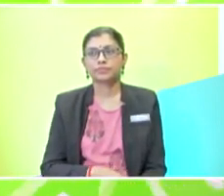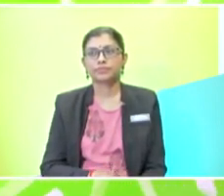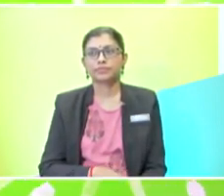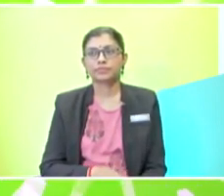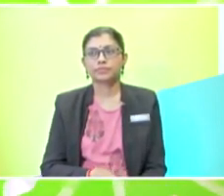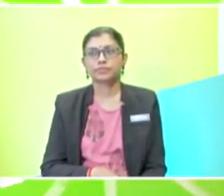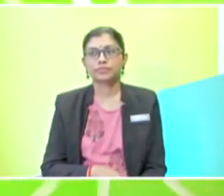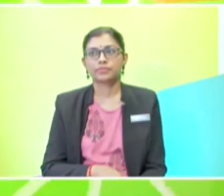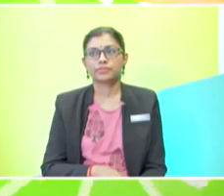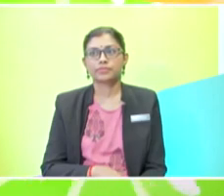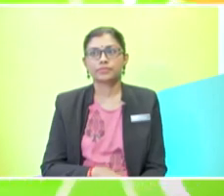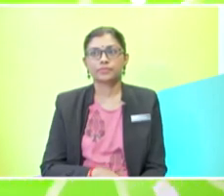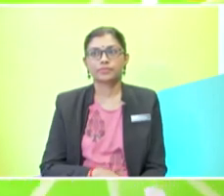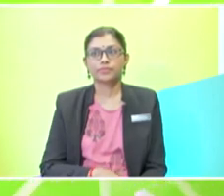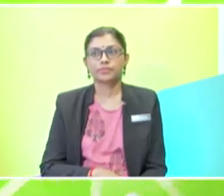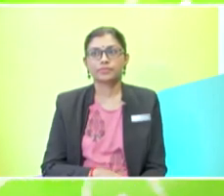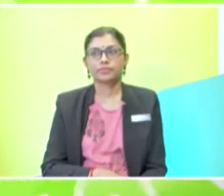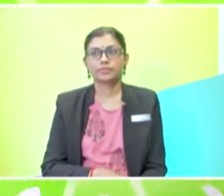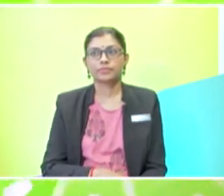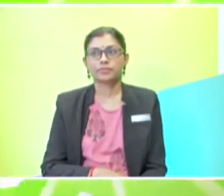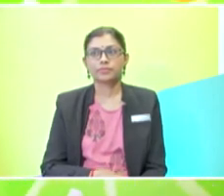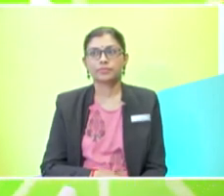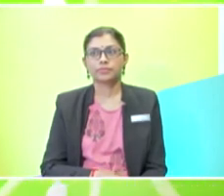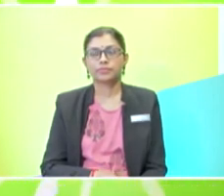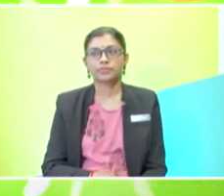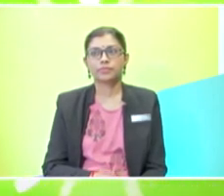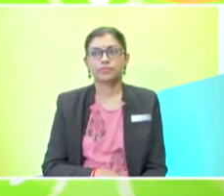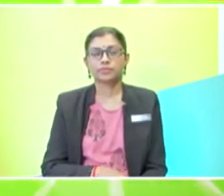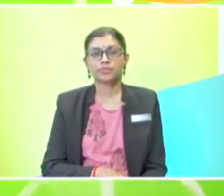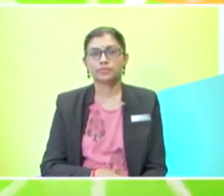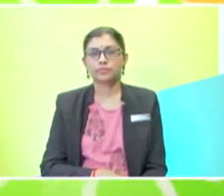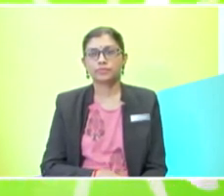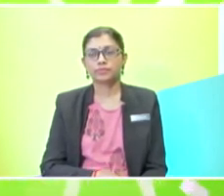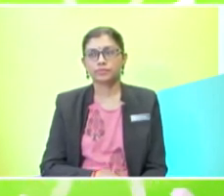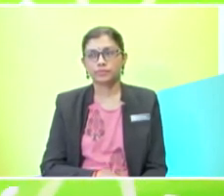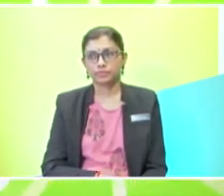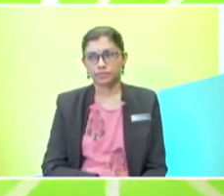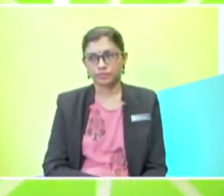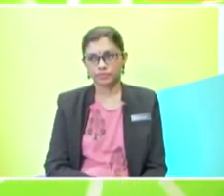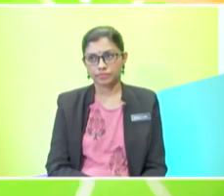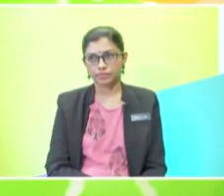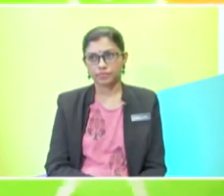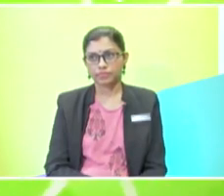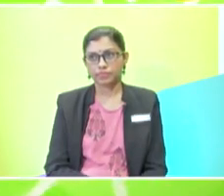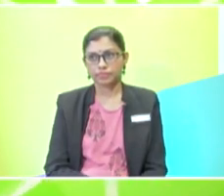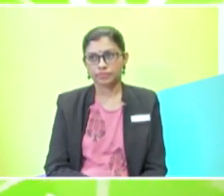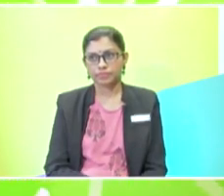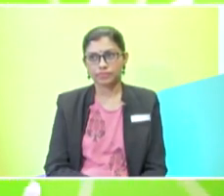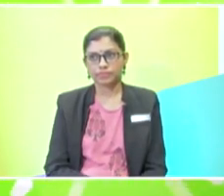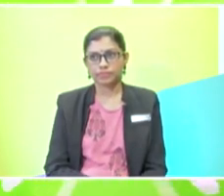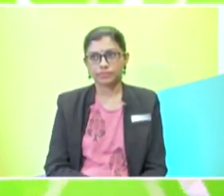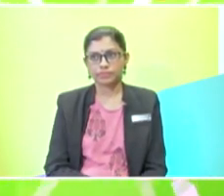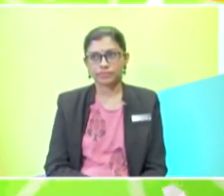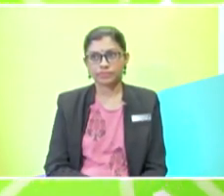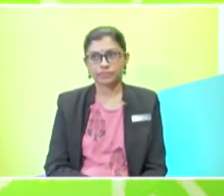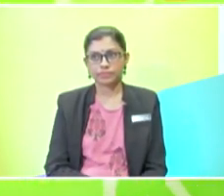Okay, all right. Okay, I think I can understand Iman's answers. Okay, P-E-P-P-E-R-O-N-I, good.